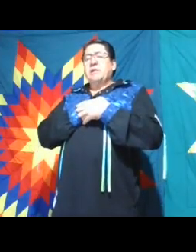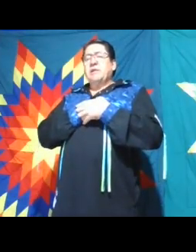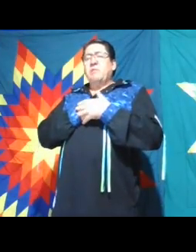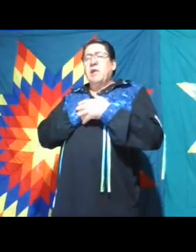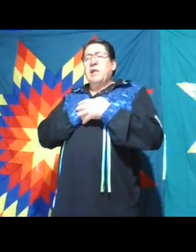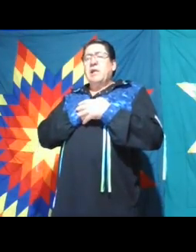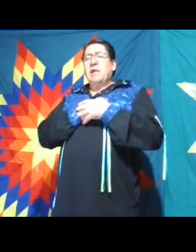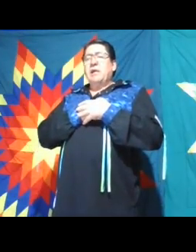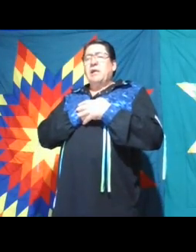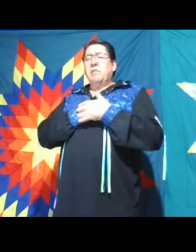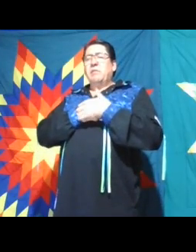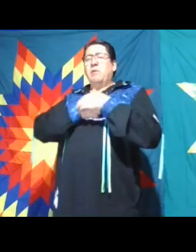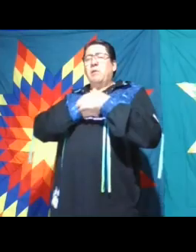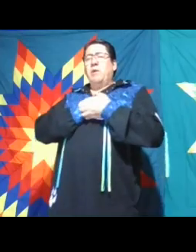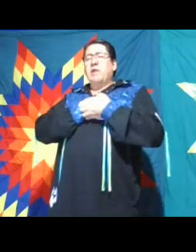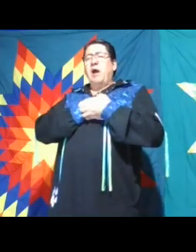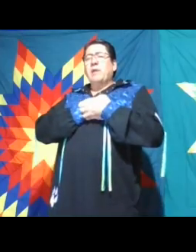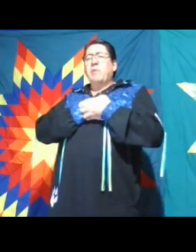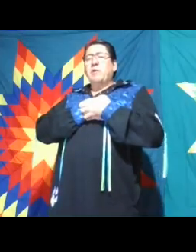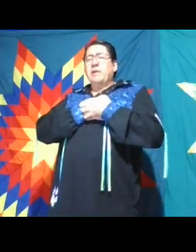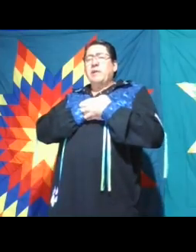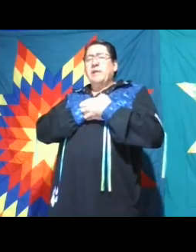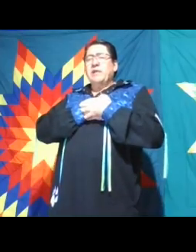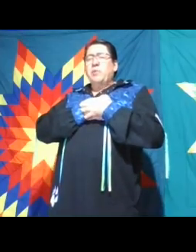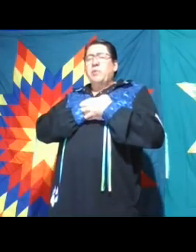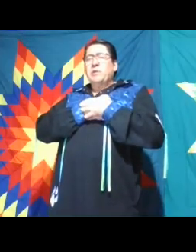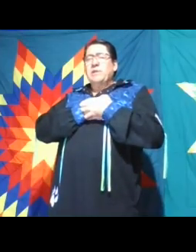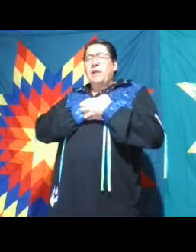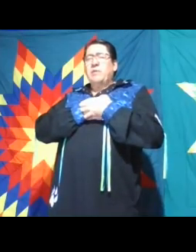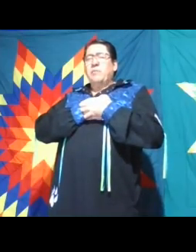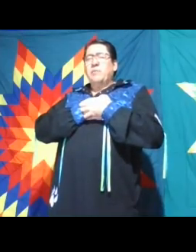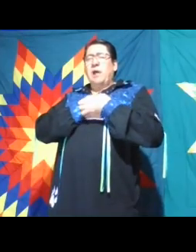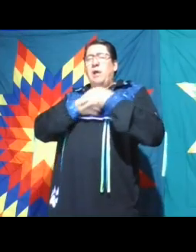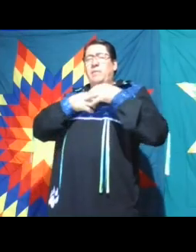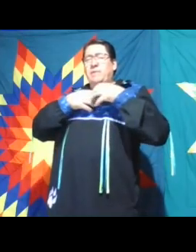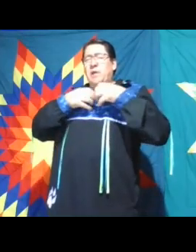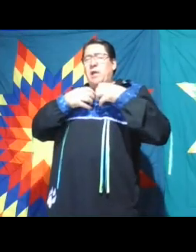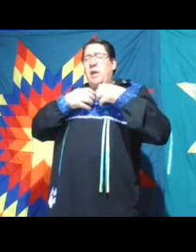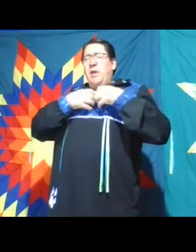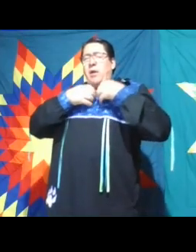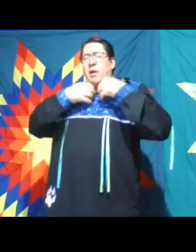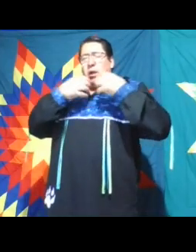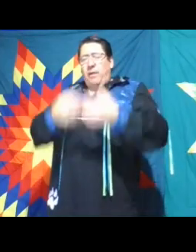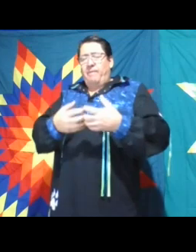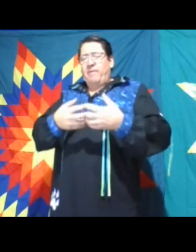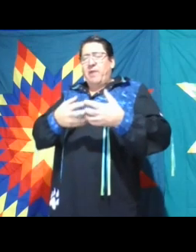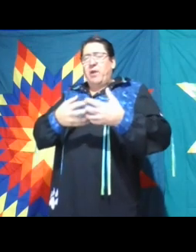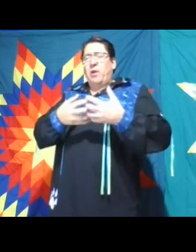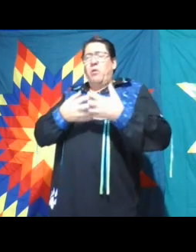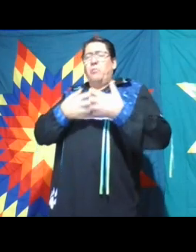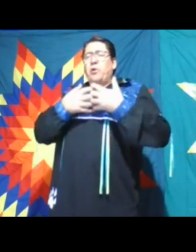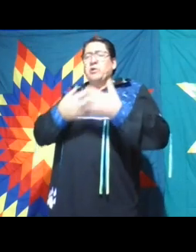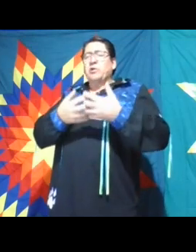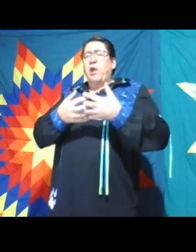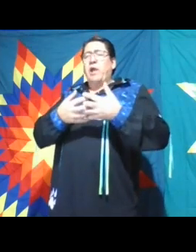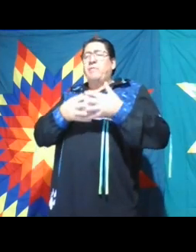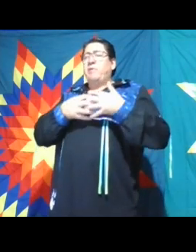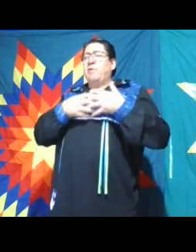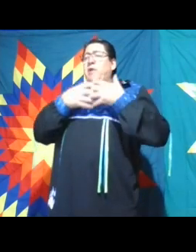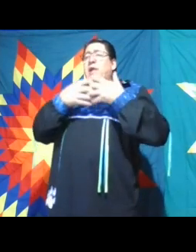Retention is really, we talk about the Indigenous person selling themselves for their